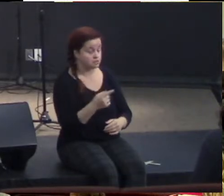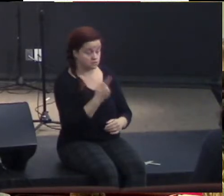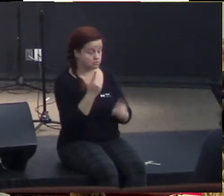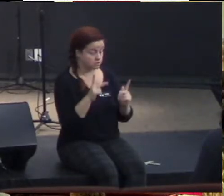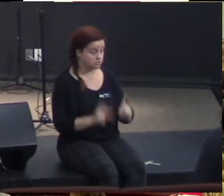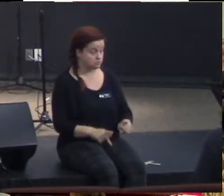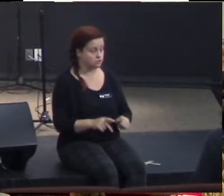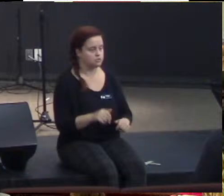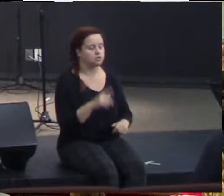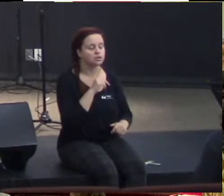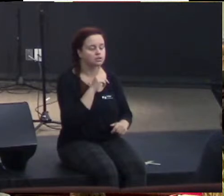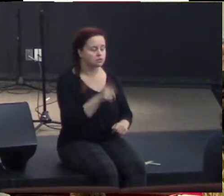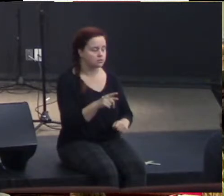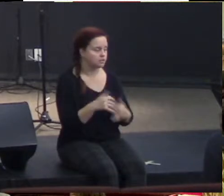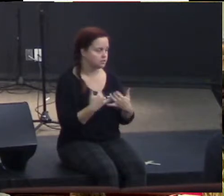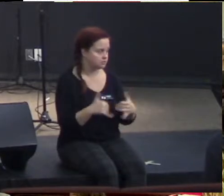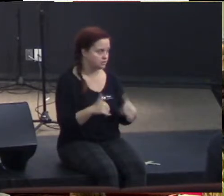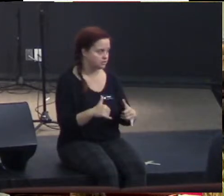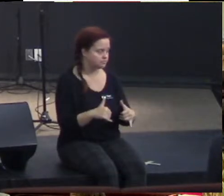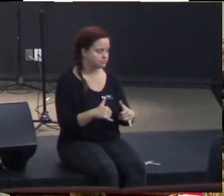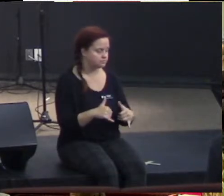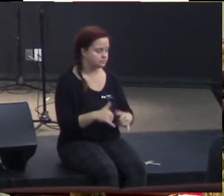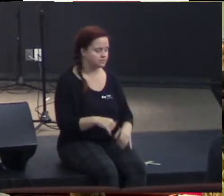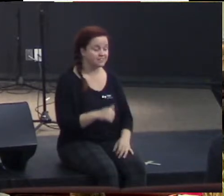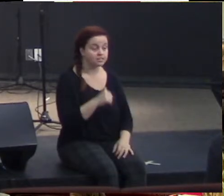Because there's nothing to correct.